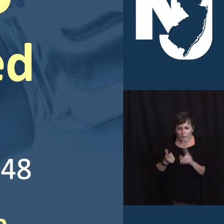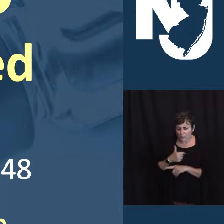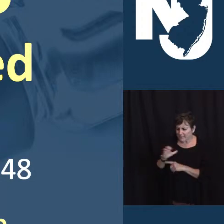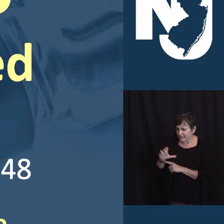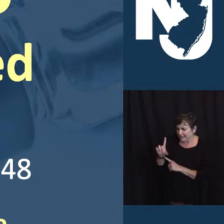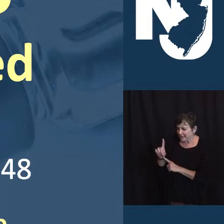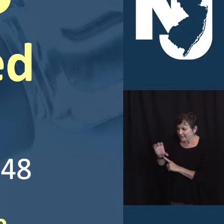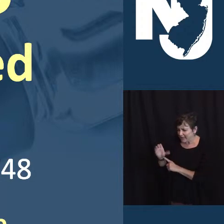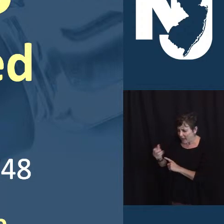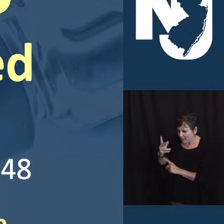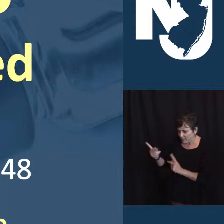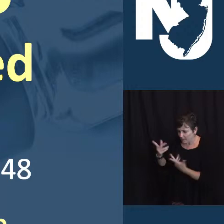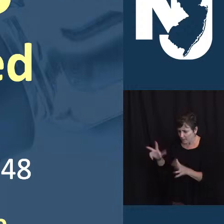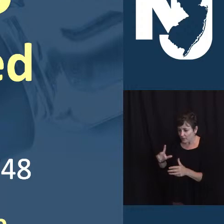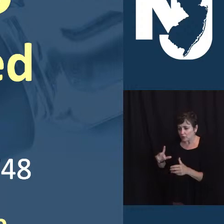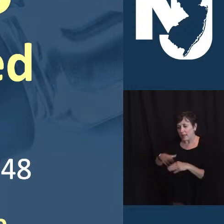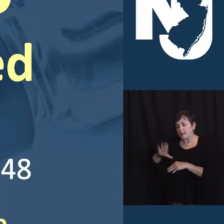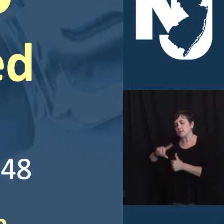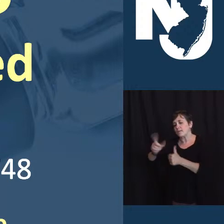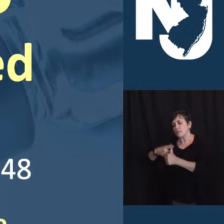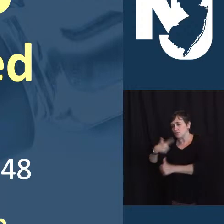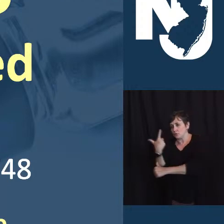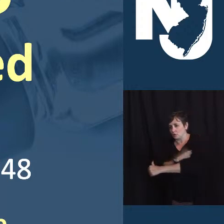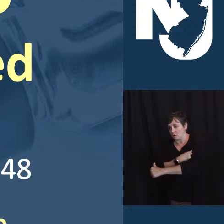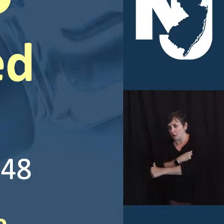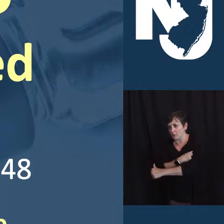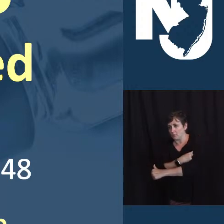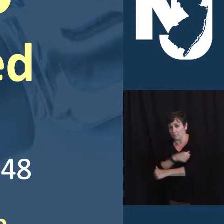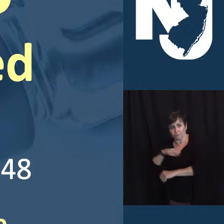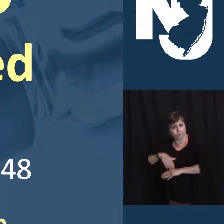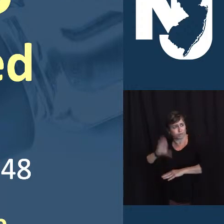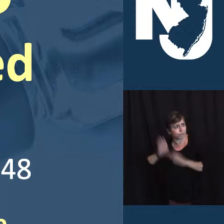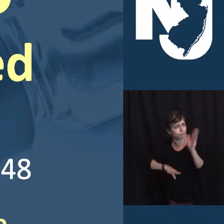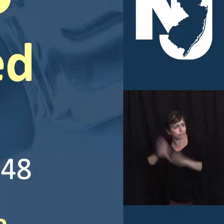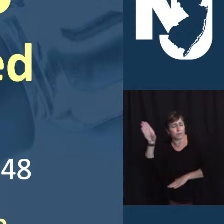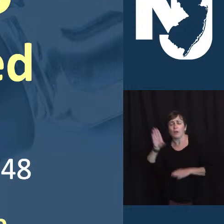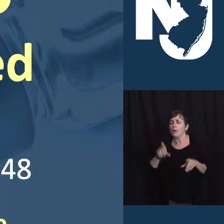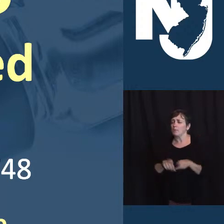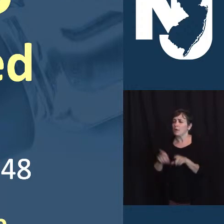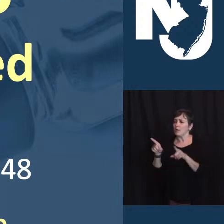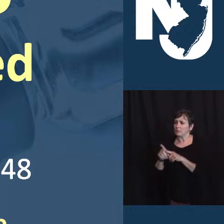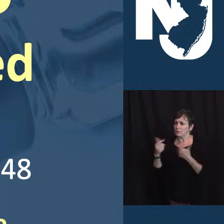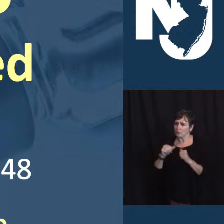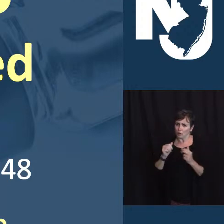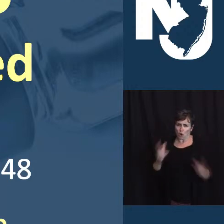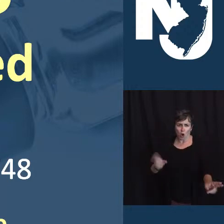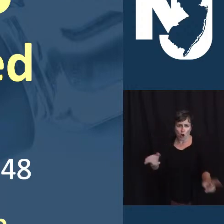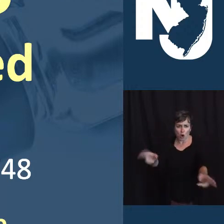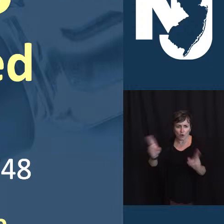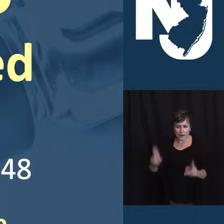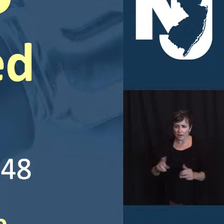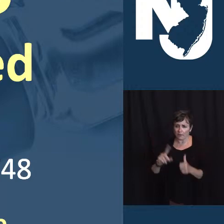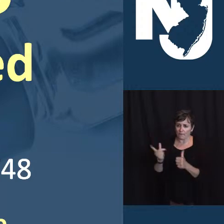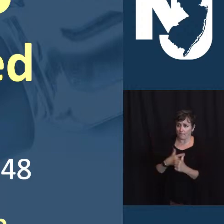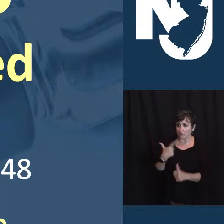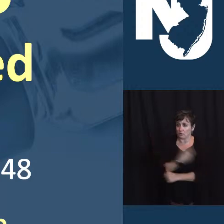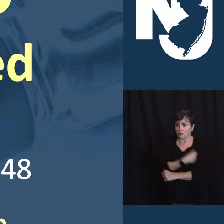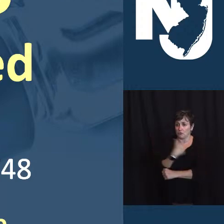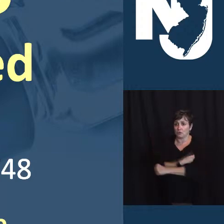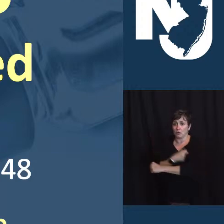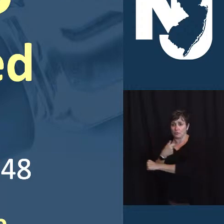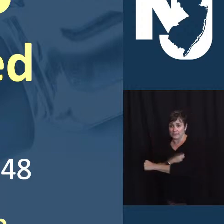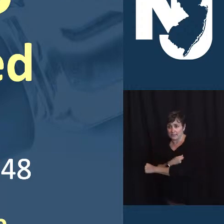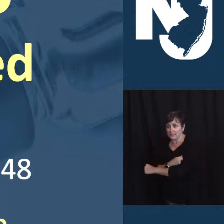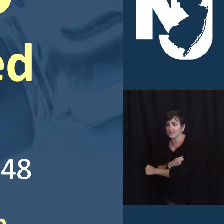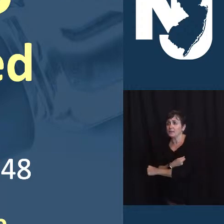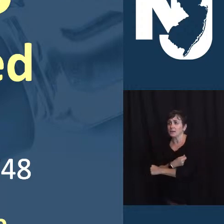have reached at least their first dose. But even as we are pulling out all the stops to get as many first doses in arms as possible, we